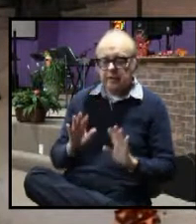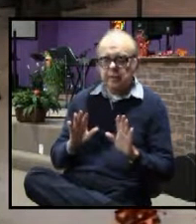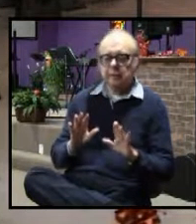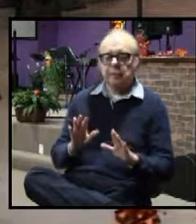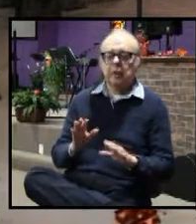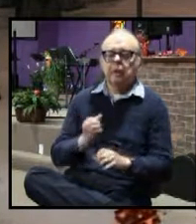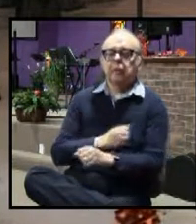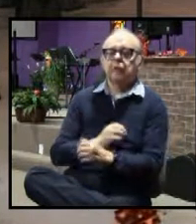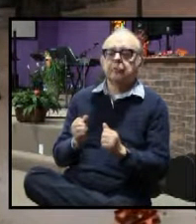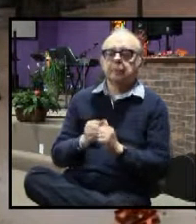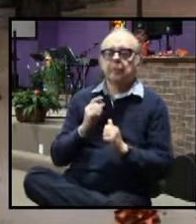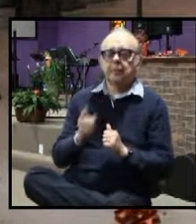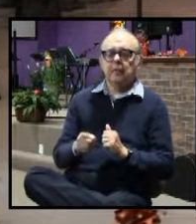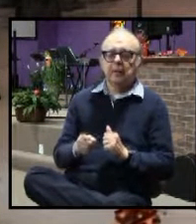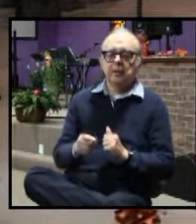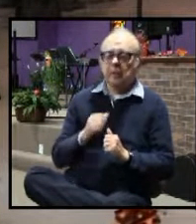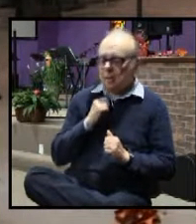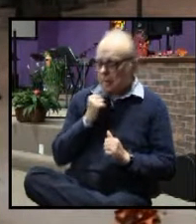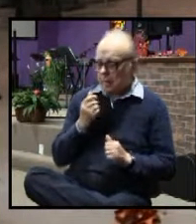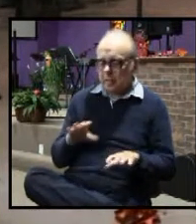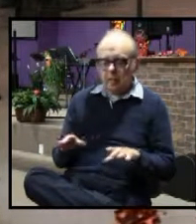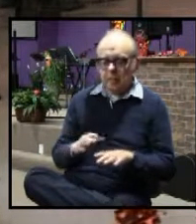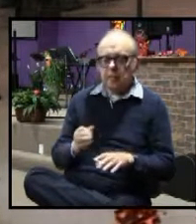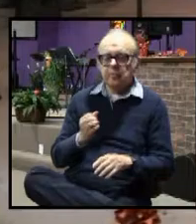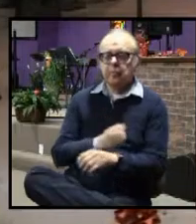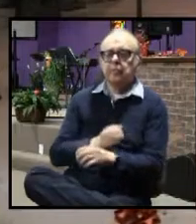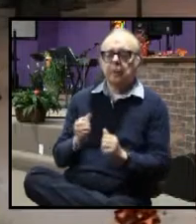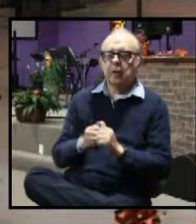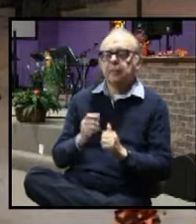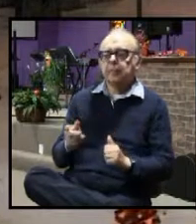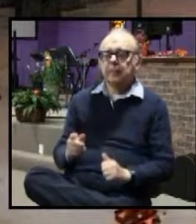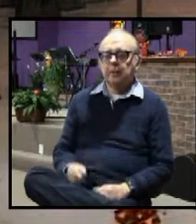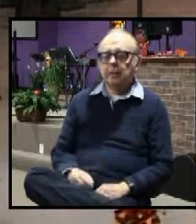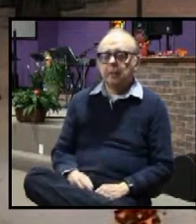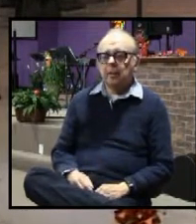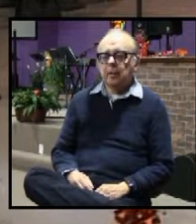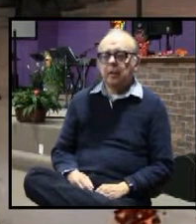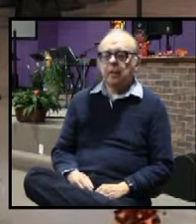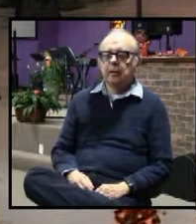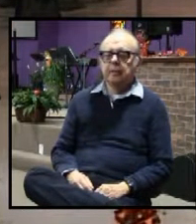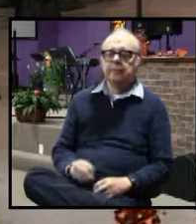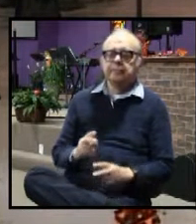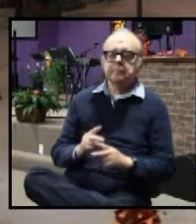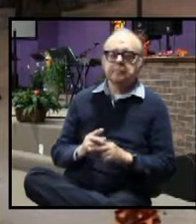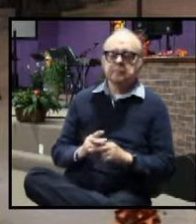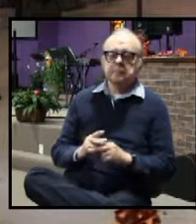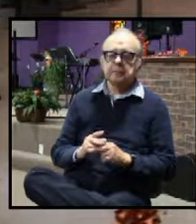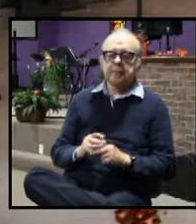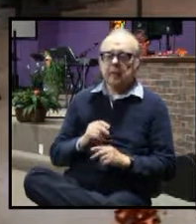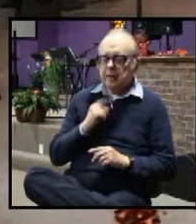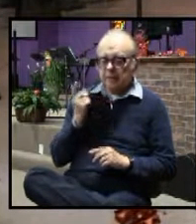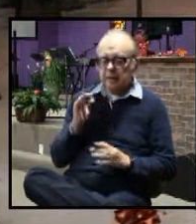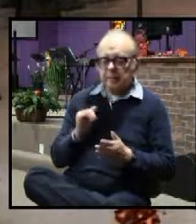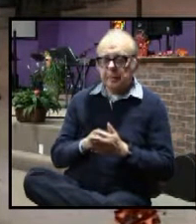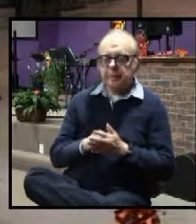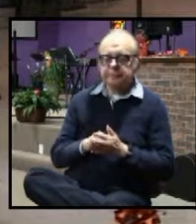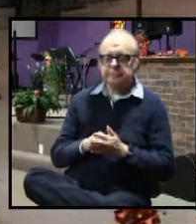to do those drugs with him or whether I was not going to do the drugs with him. It was kind of a no-brainer for